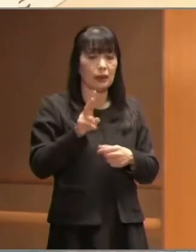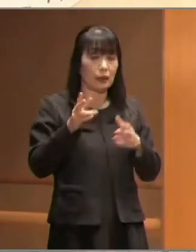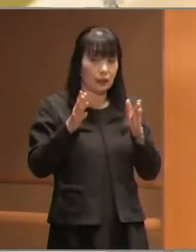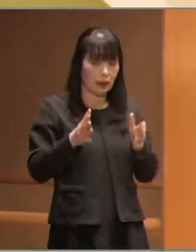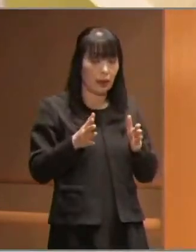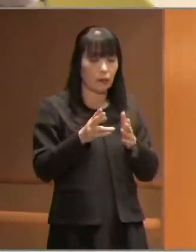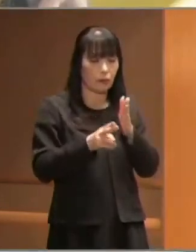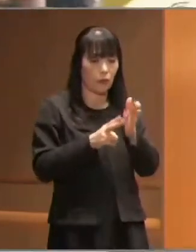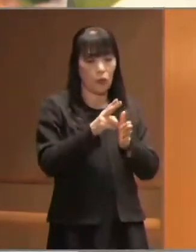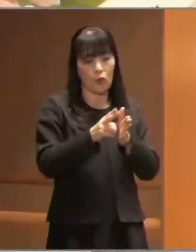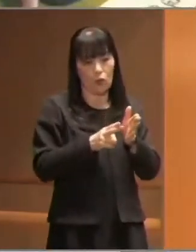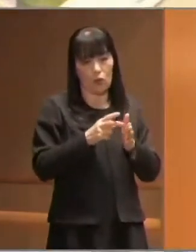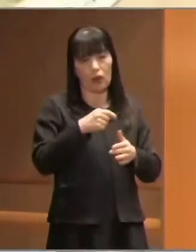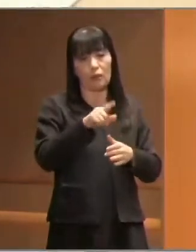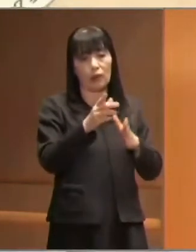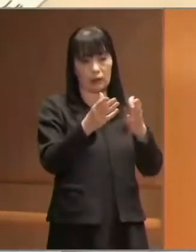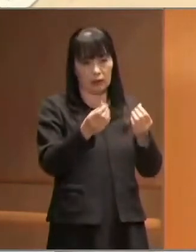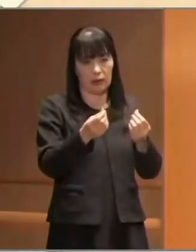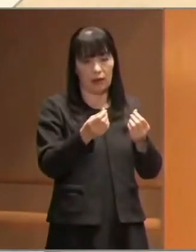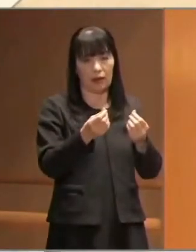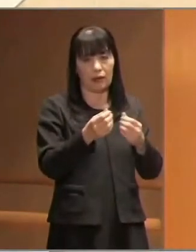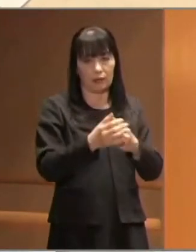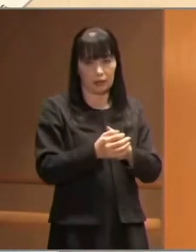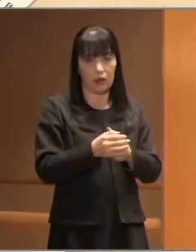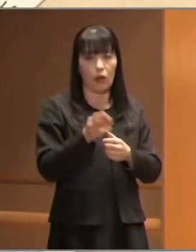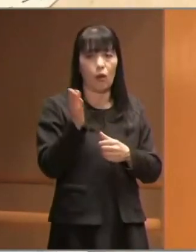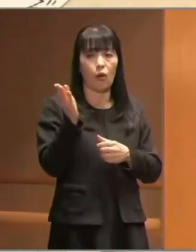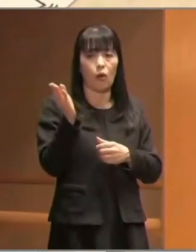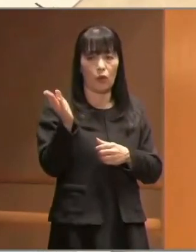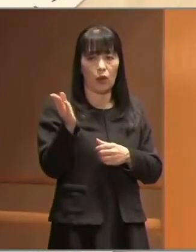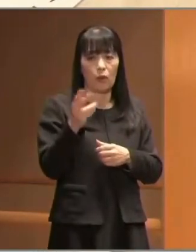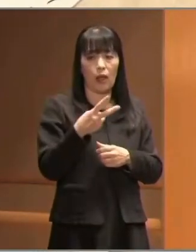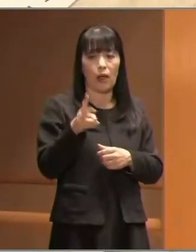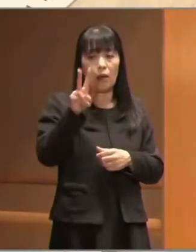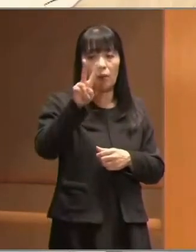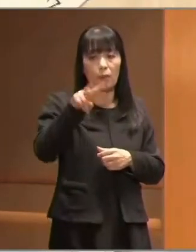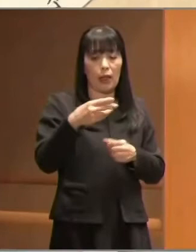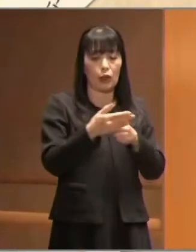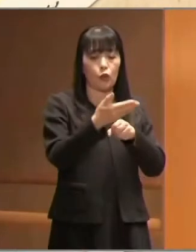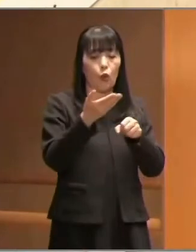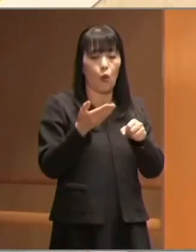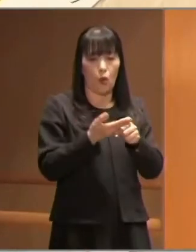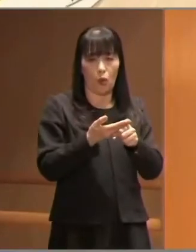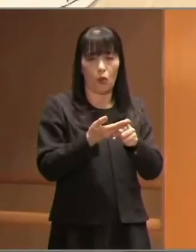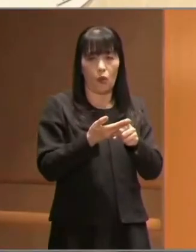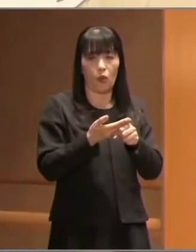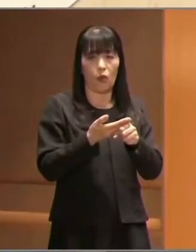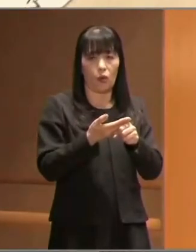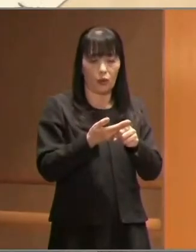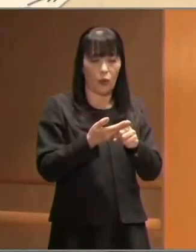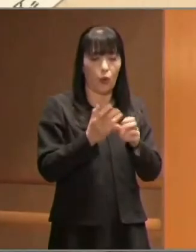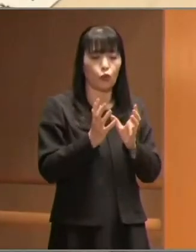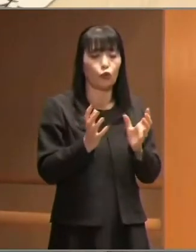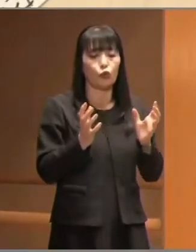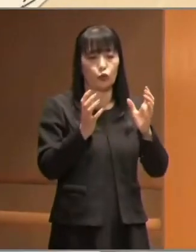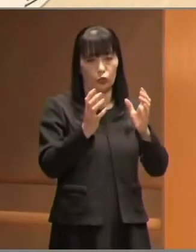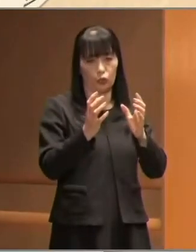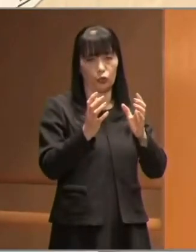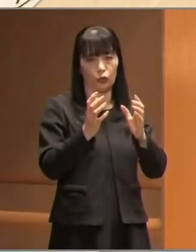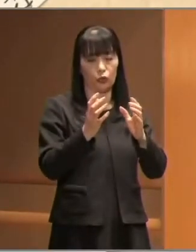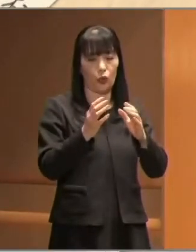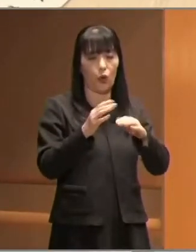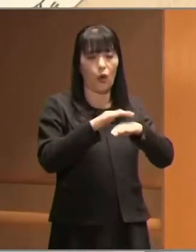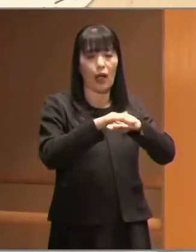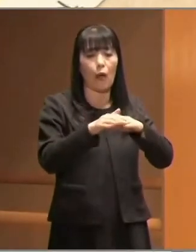together. And this is in Bali, Indonesia, using jackfruit bark.